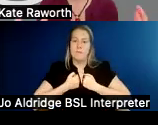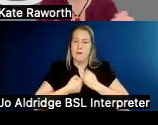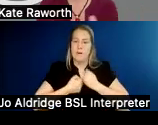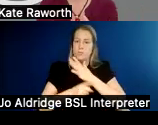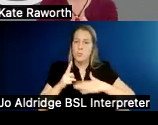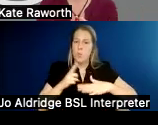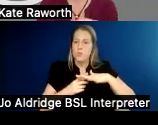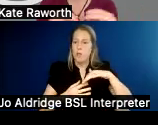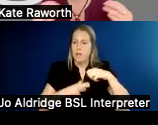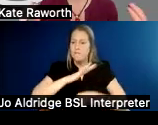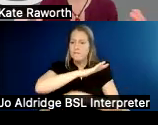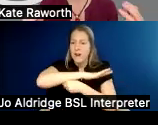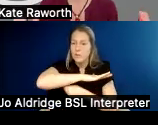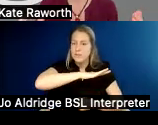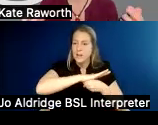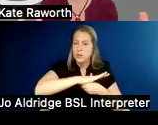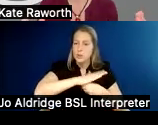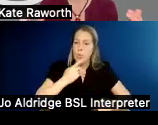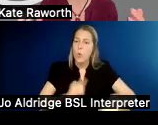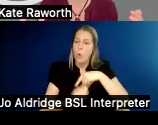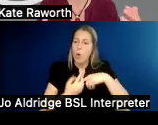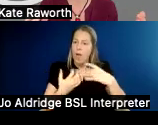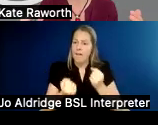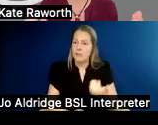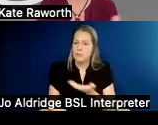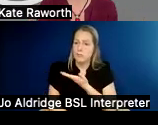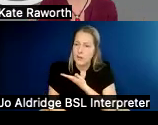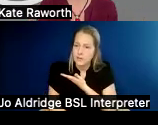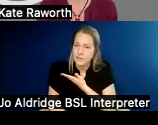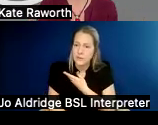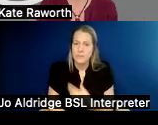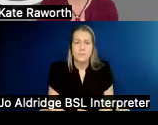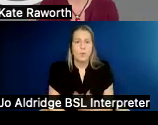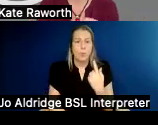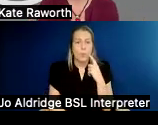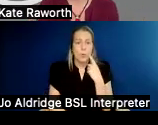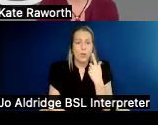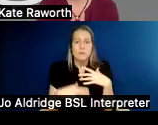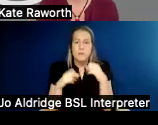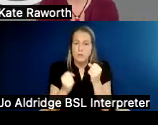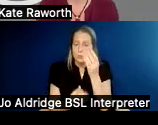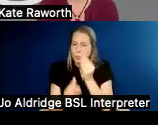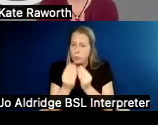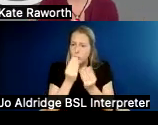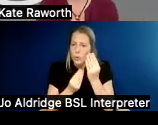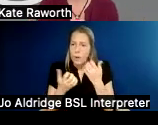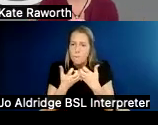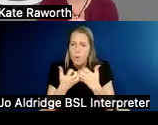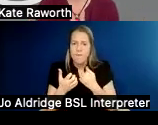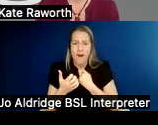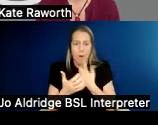the ecological ceiling as we understand more and more about the interdependencies of this delicately balanced living